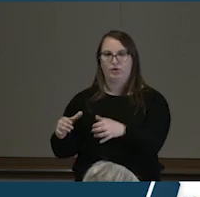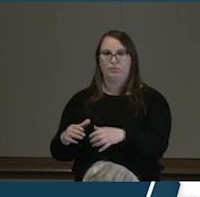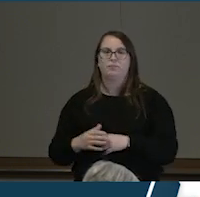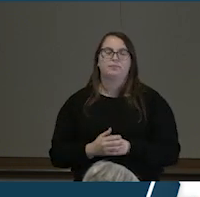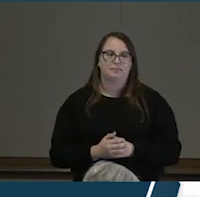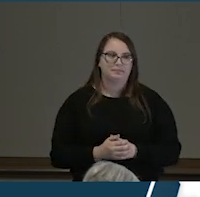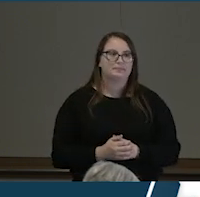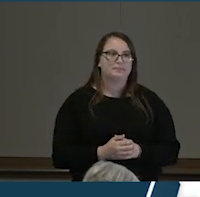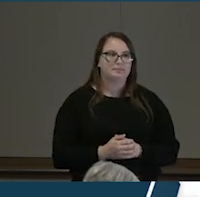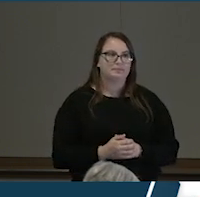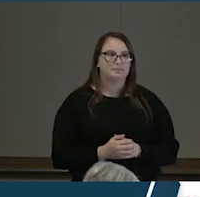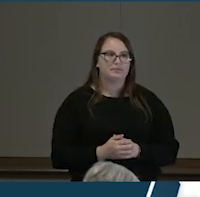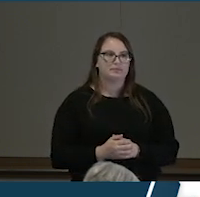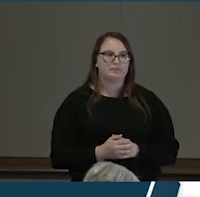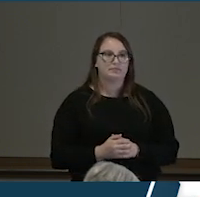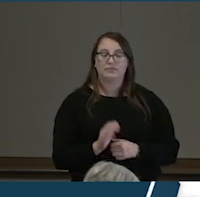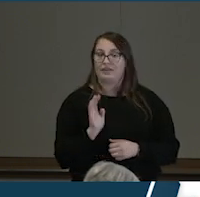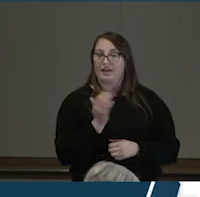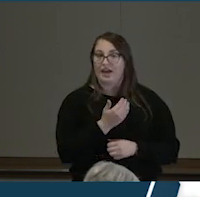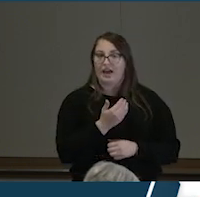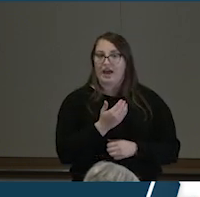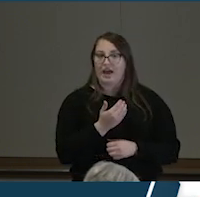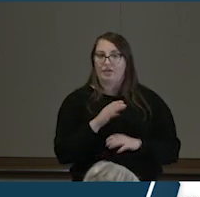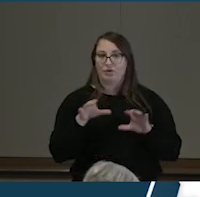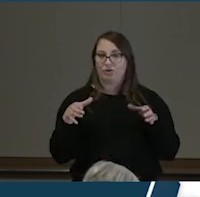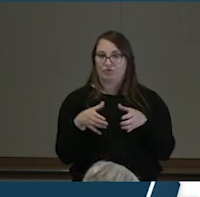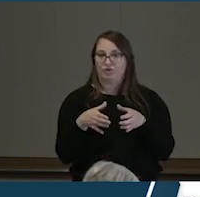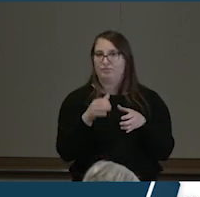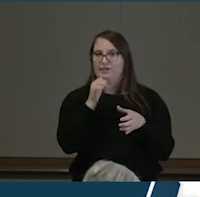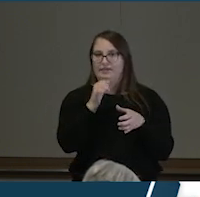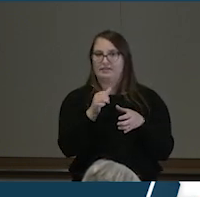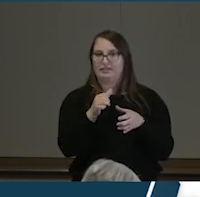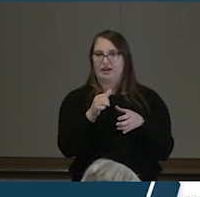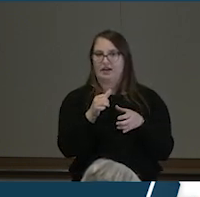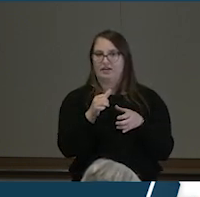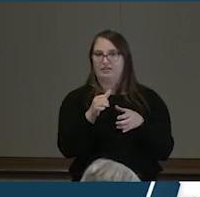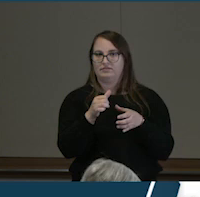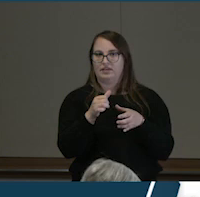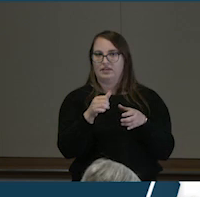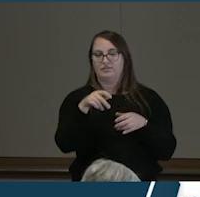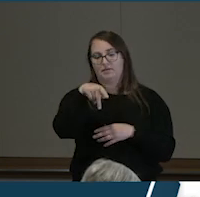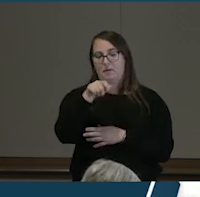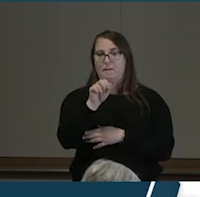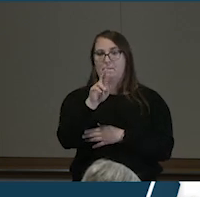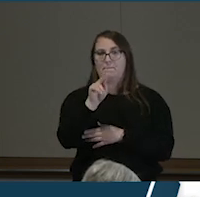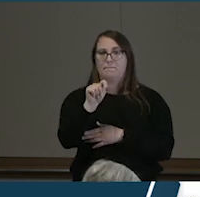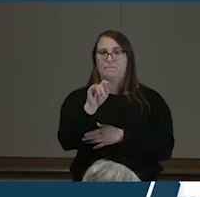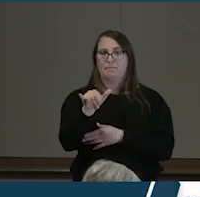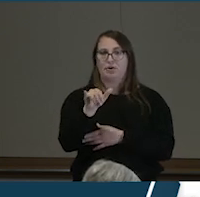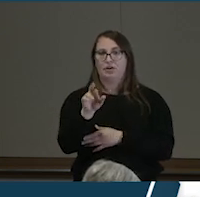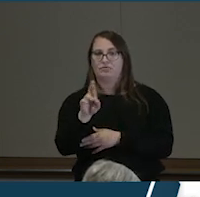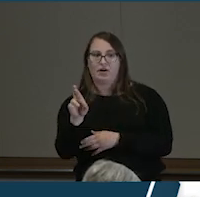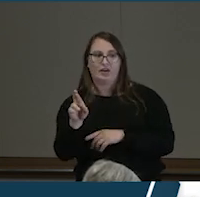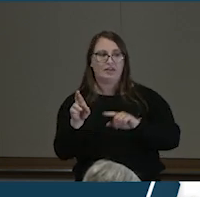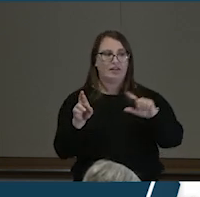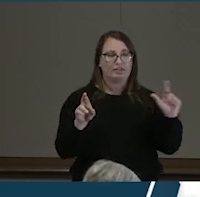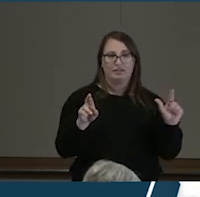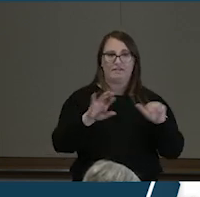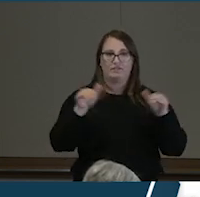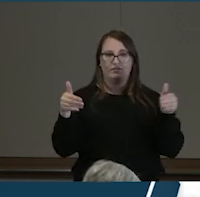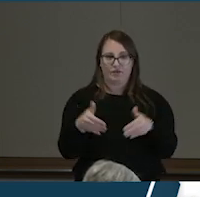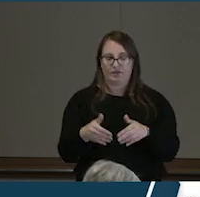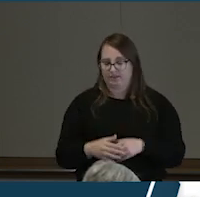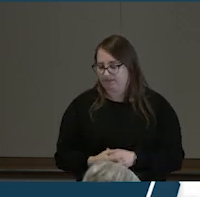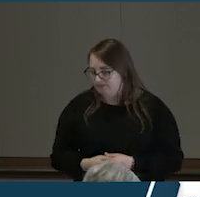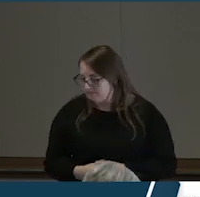because our stuff is not party line. I'll tell you a quick story. Let's see how much time I have. So I was on a plane coming back